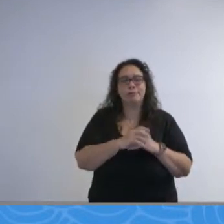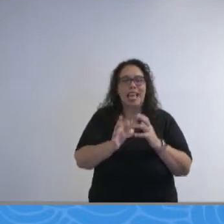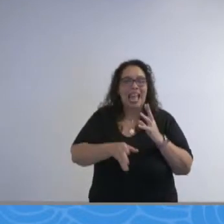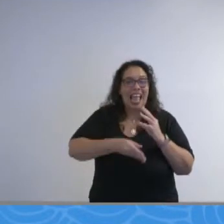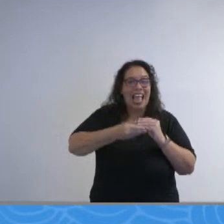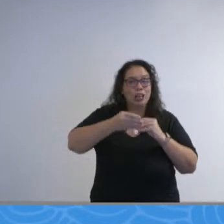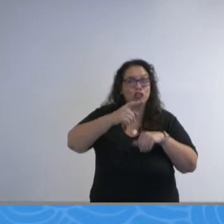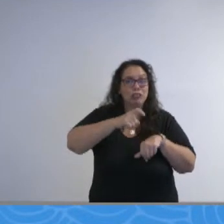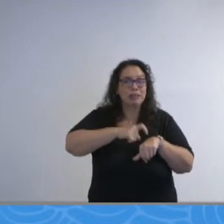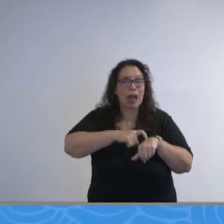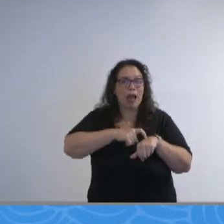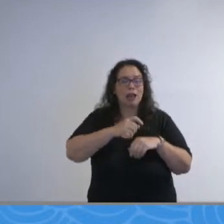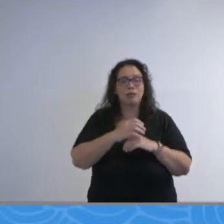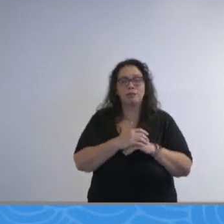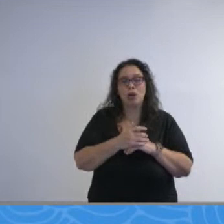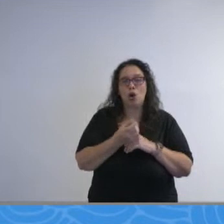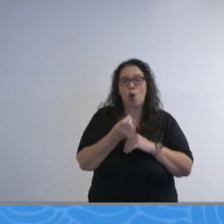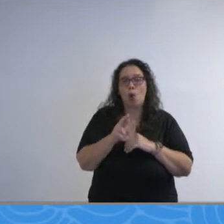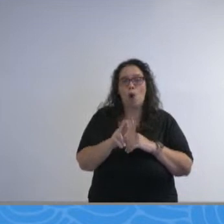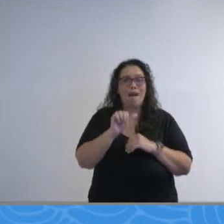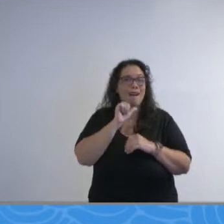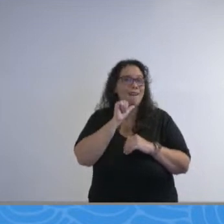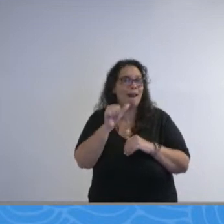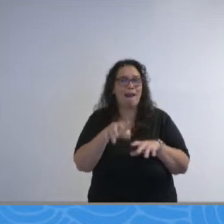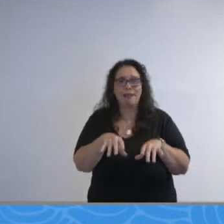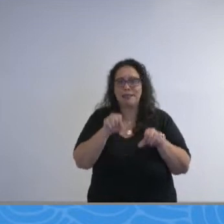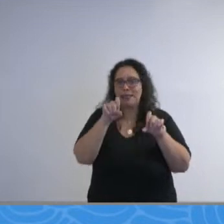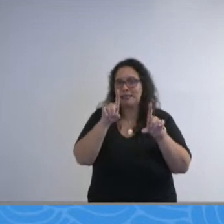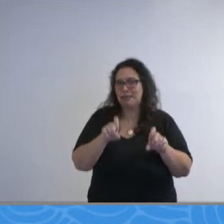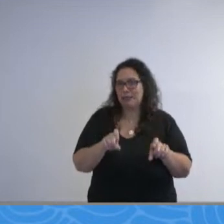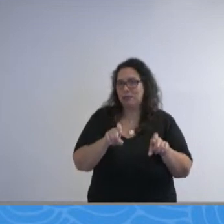of taking the test, and that's voluntary.